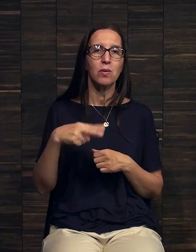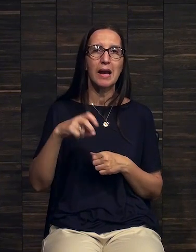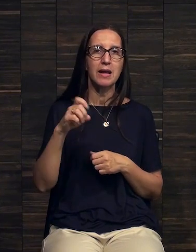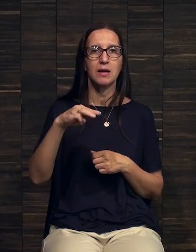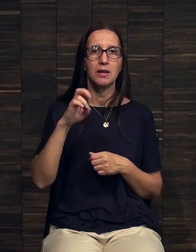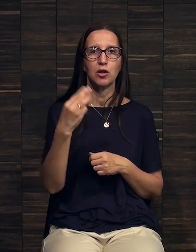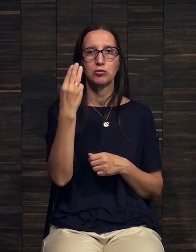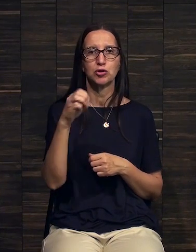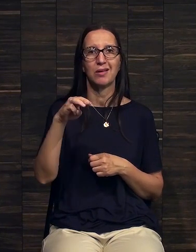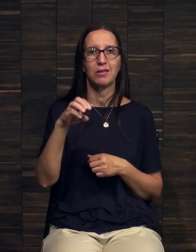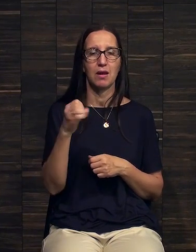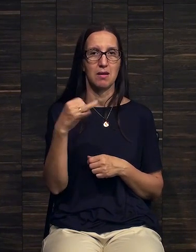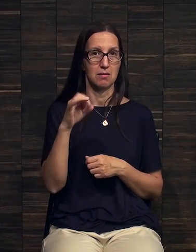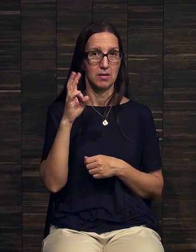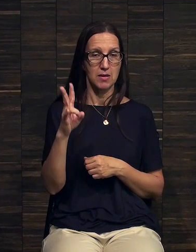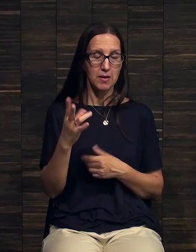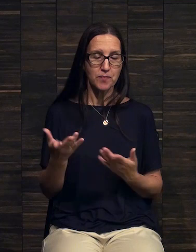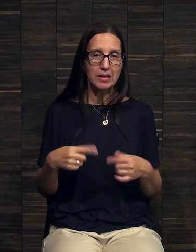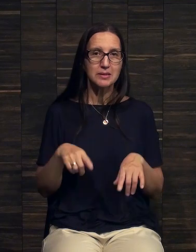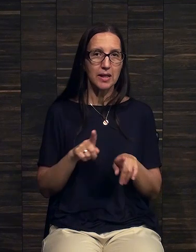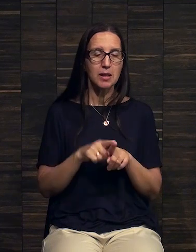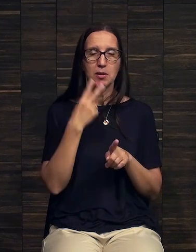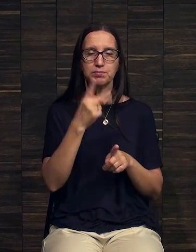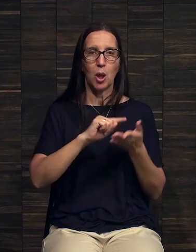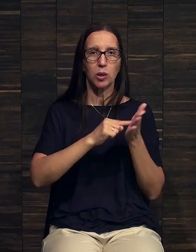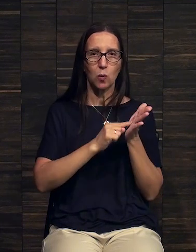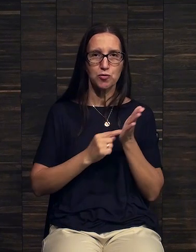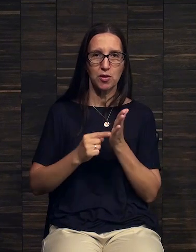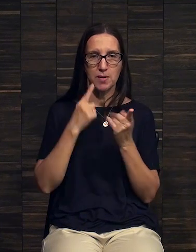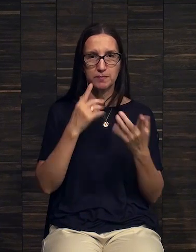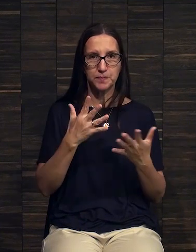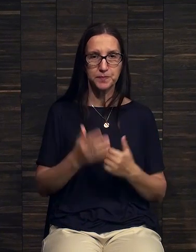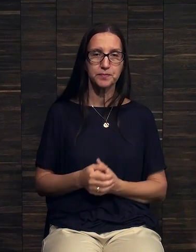aesthetics that Roy Lichtenstein was focusing on.